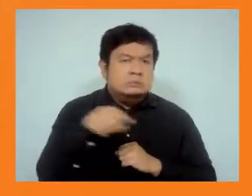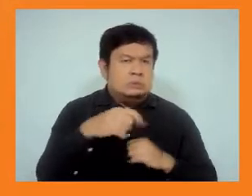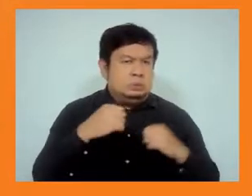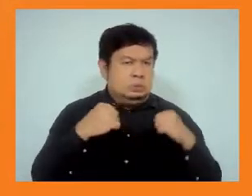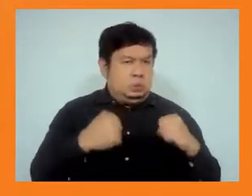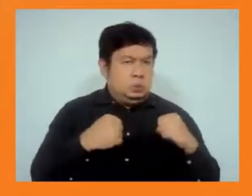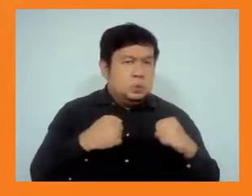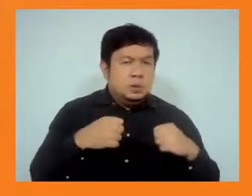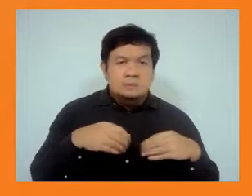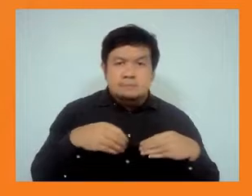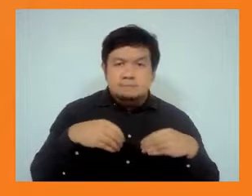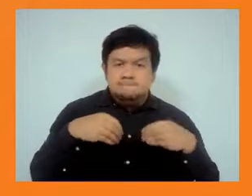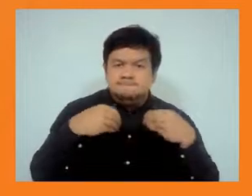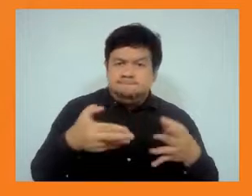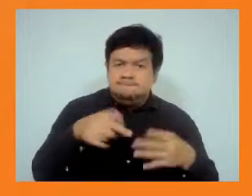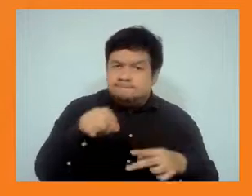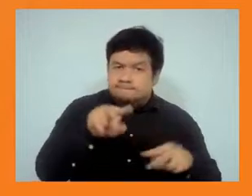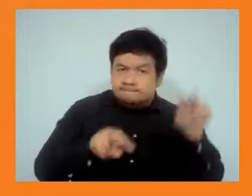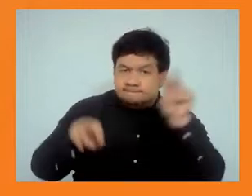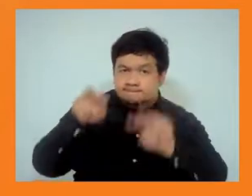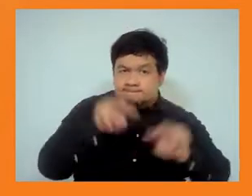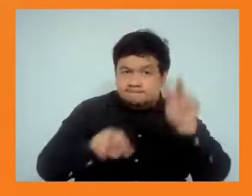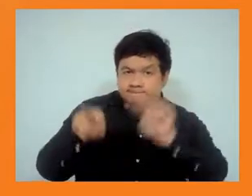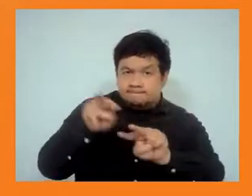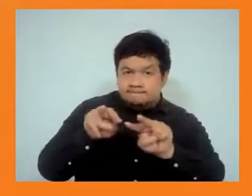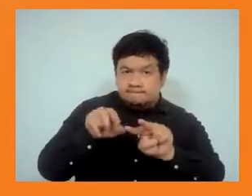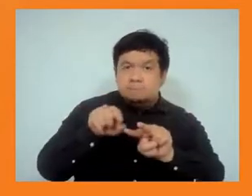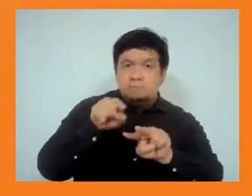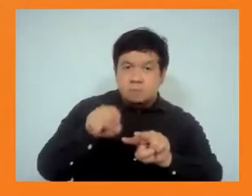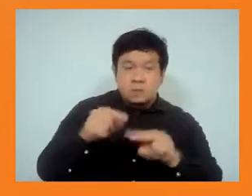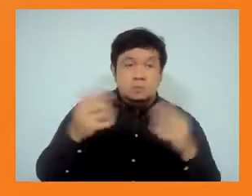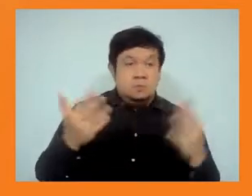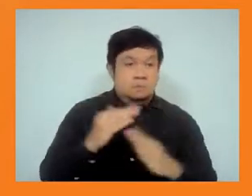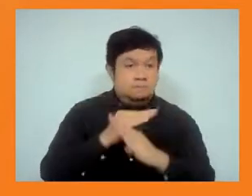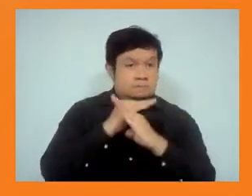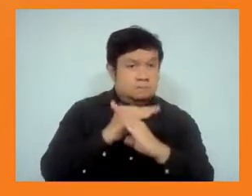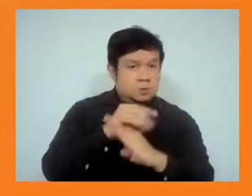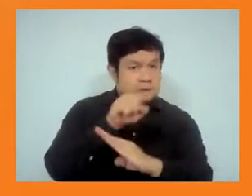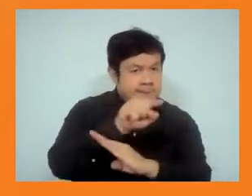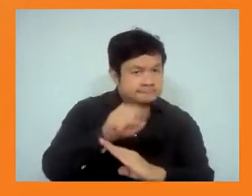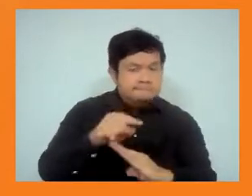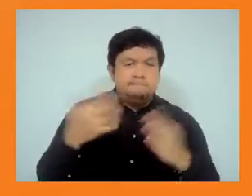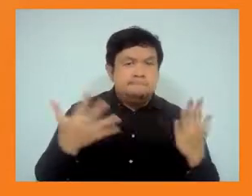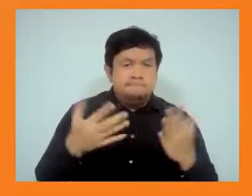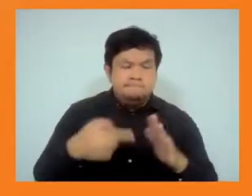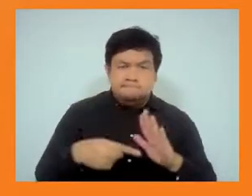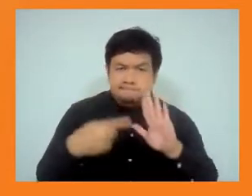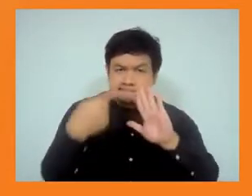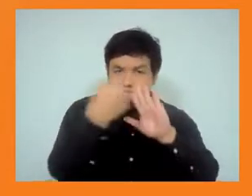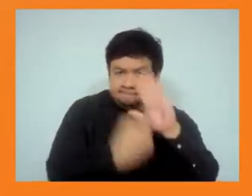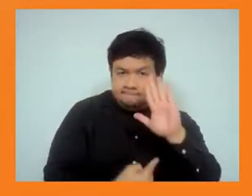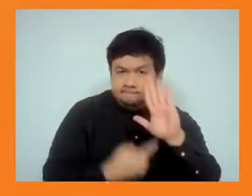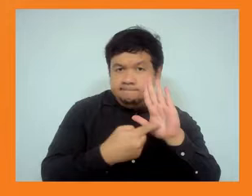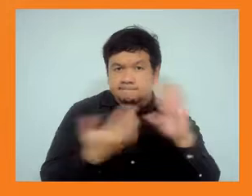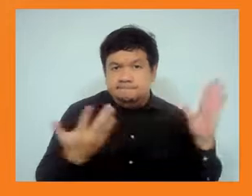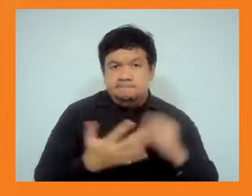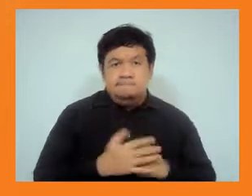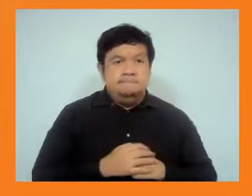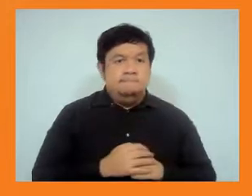policies of other multilateral financial institutions, because a lot of our clients do rely on co-finance from different sources and we think we need